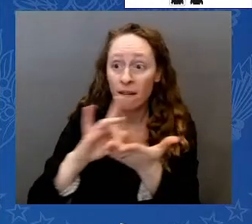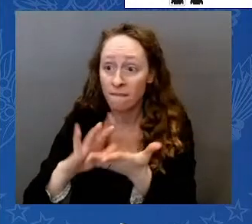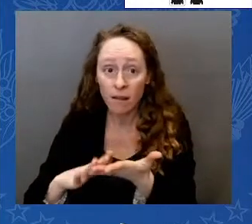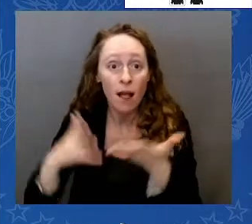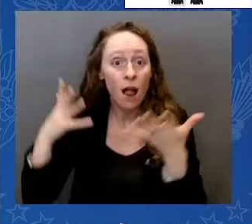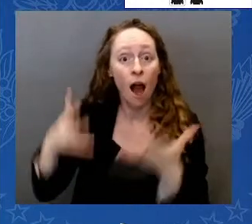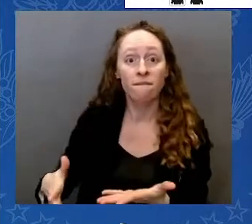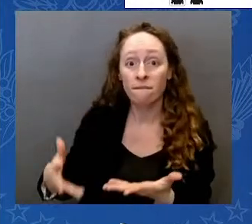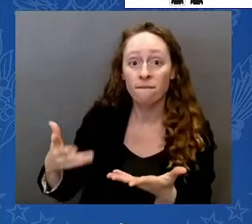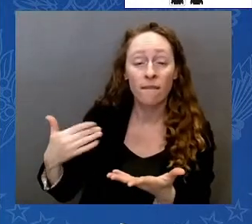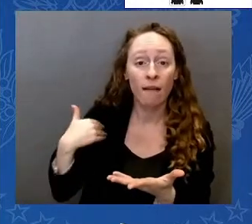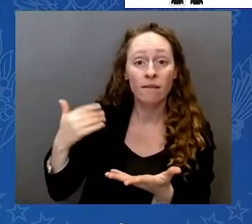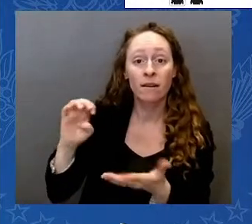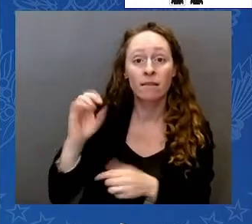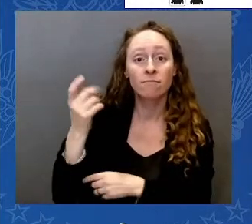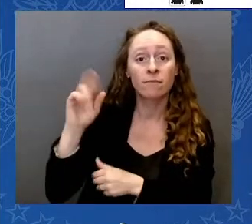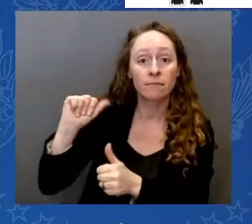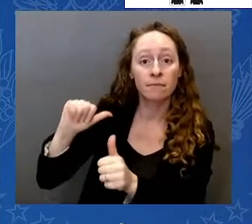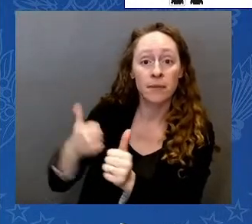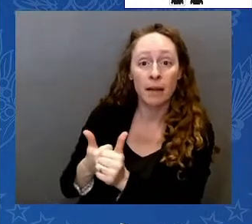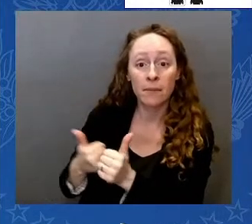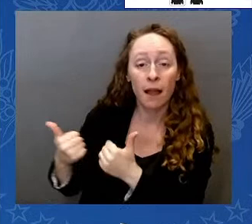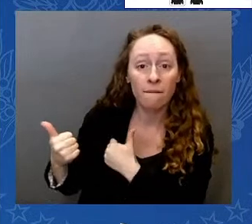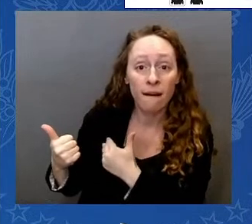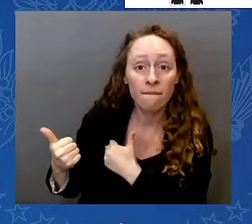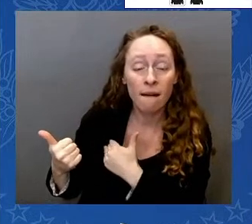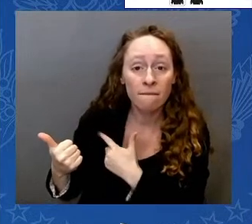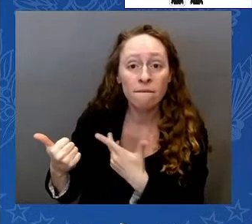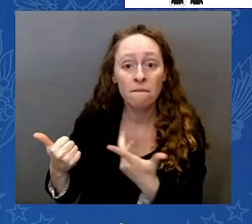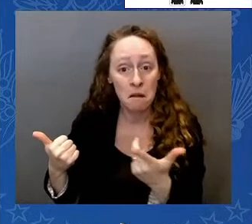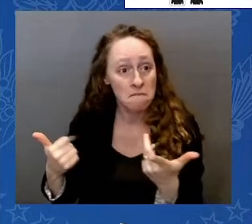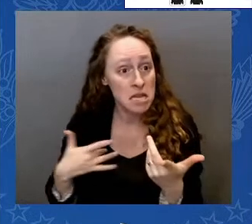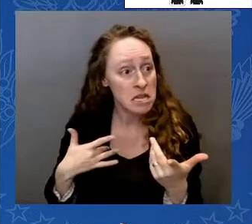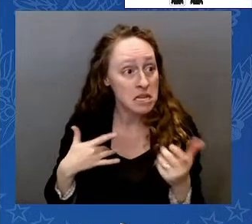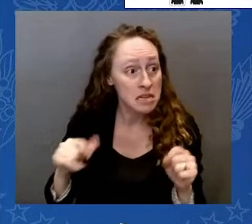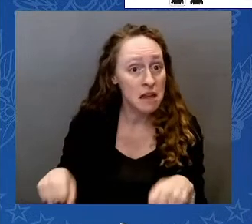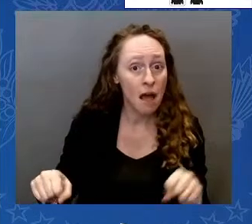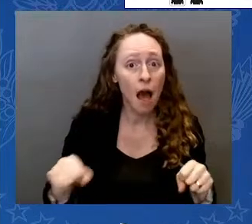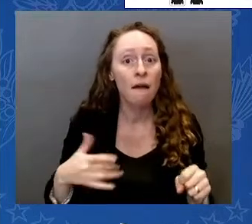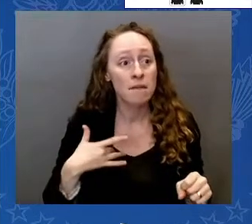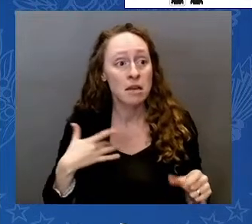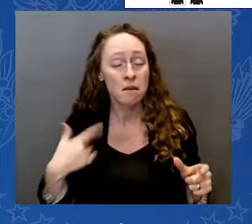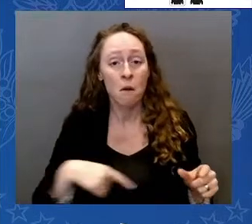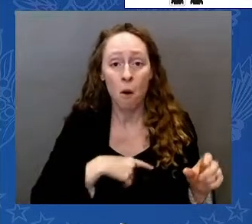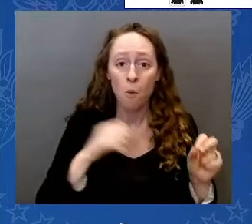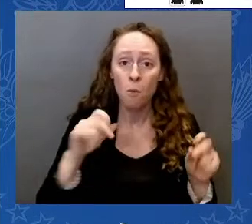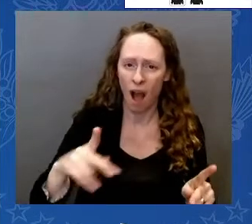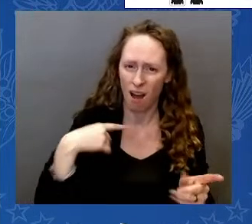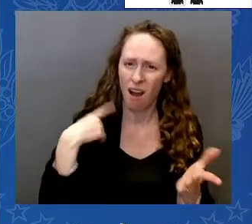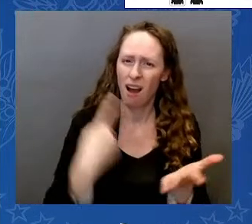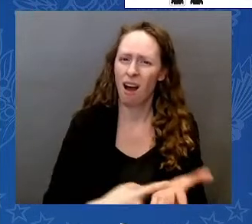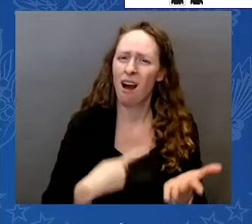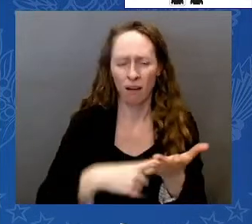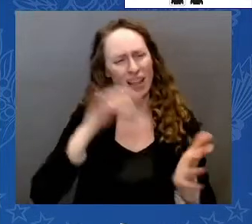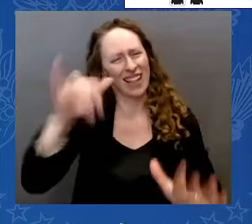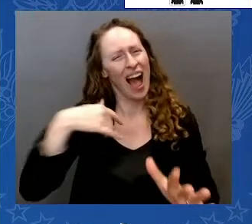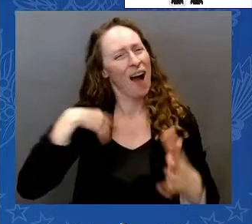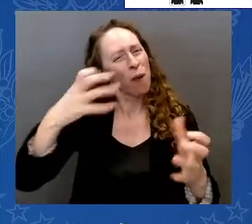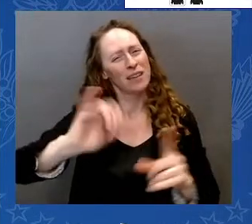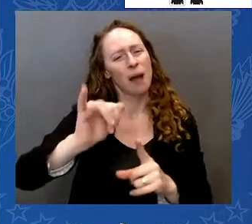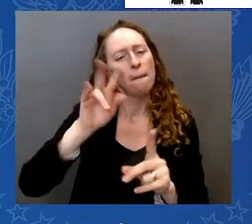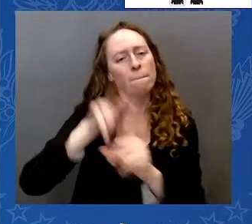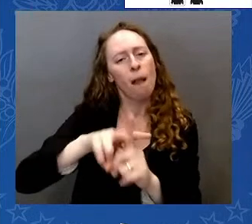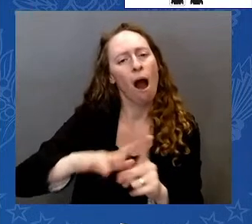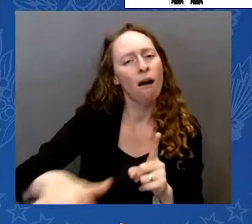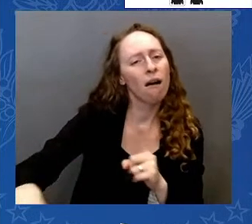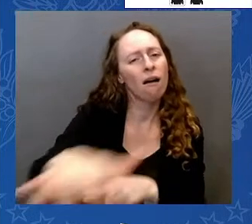worry. Well, that's what we're trying to do. Give families a little bit of breathing room. And that's what we've done. We passed